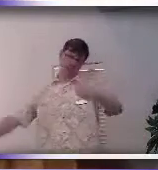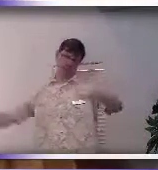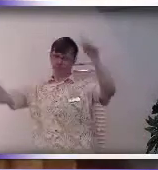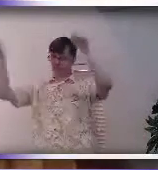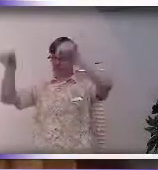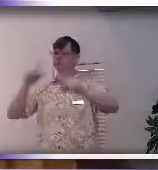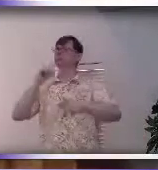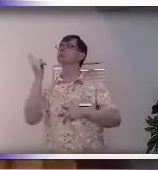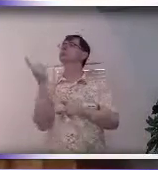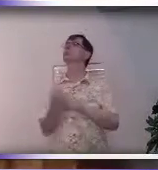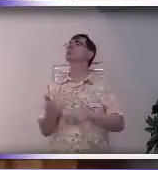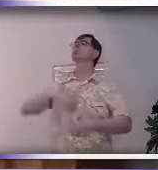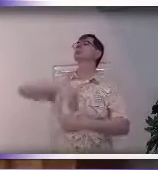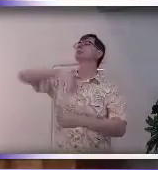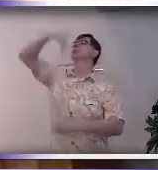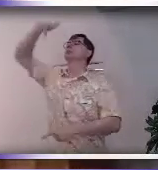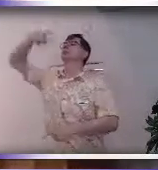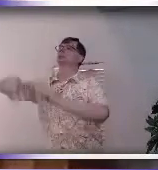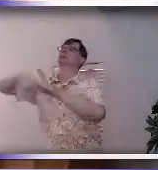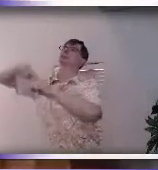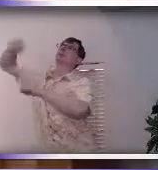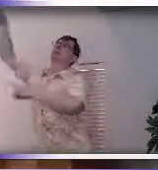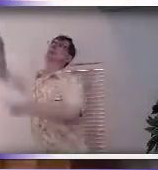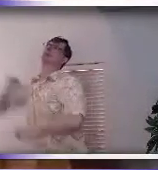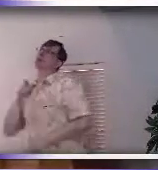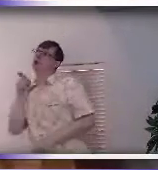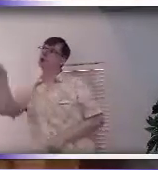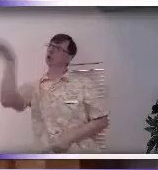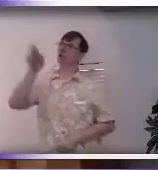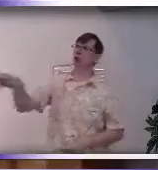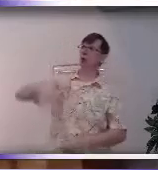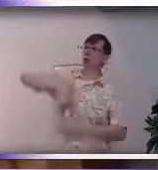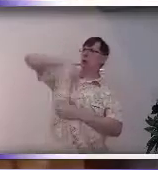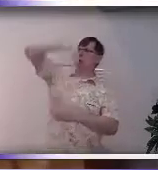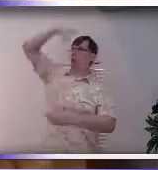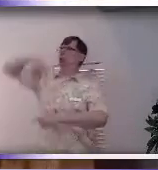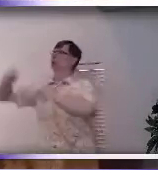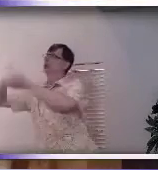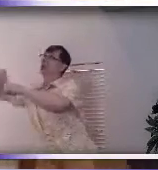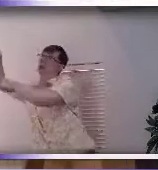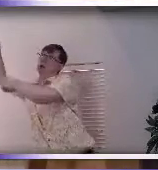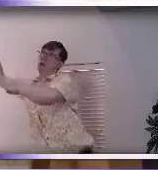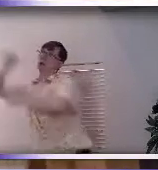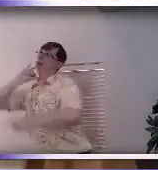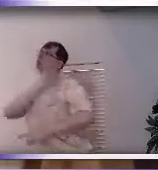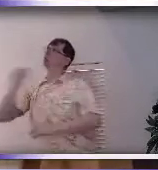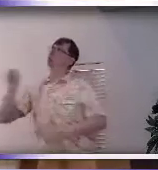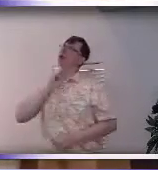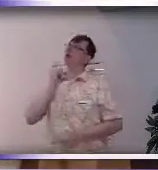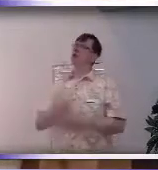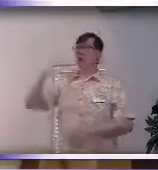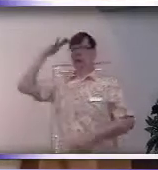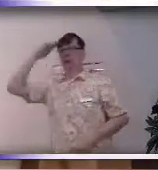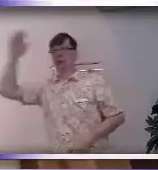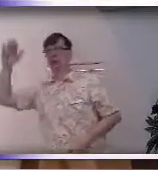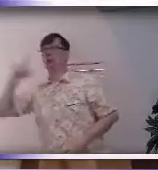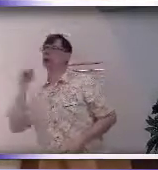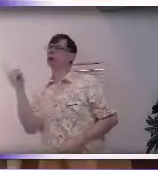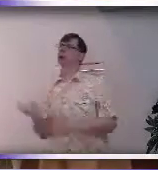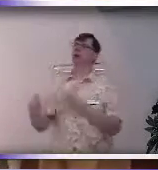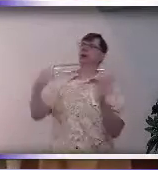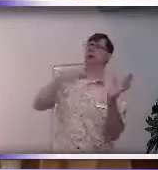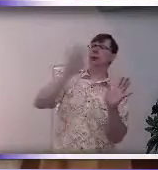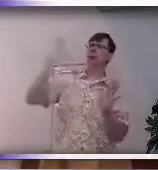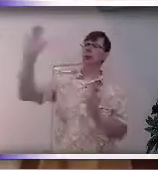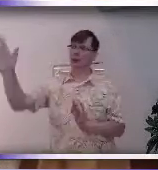that spirit is eternal. Your spirit is eternal. And if you are thinking that somehow